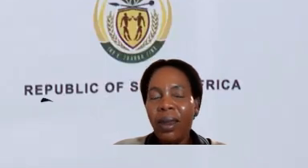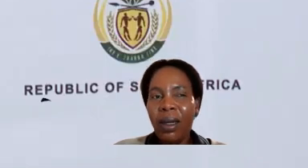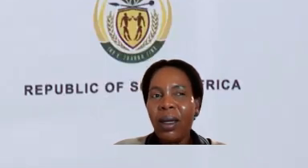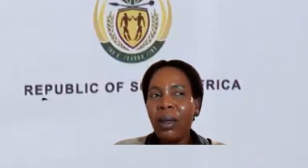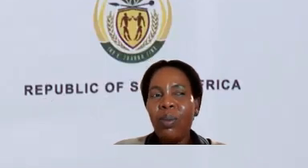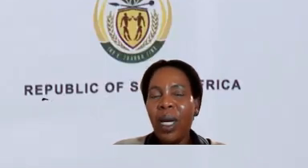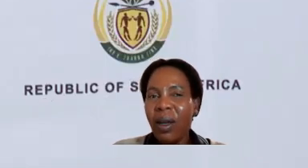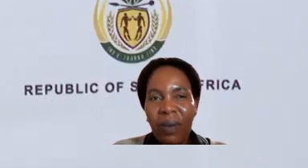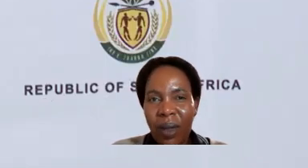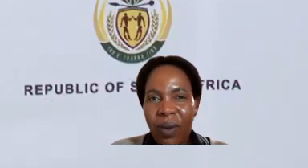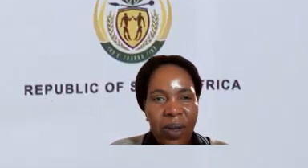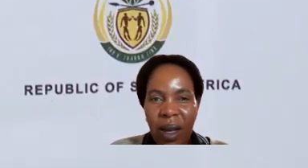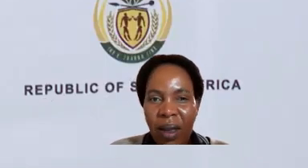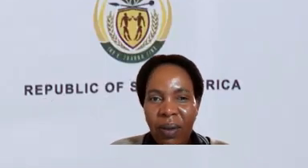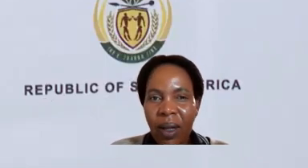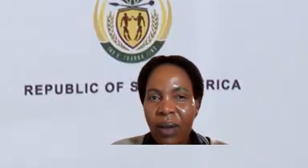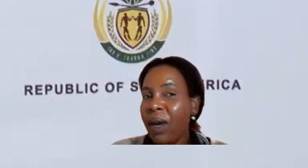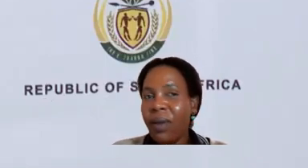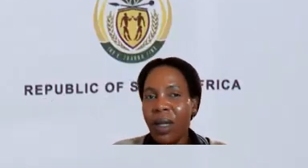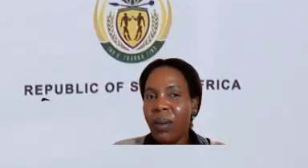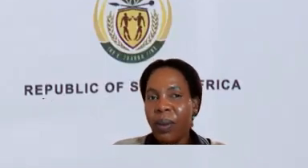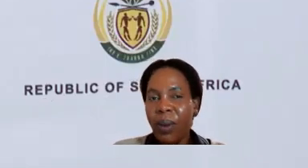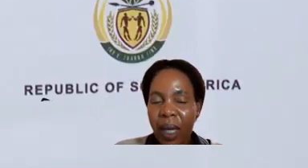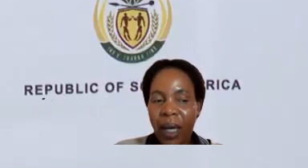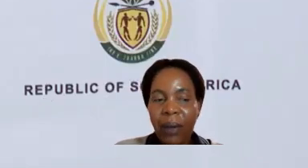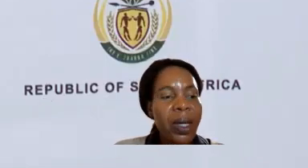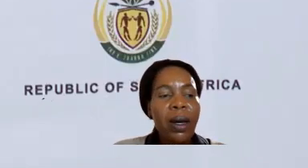there's nothing benefit for South Africa to